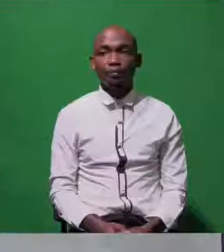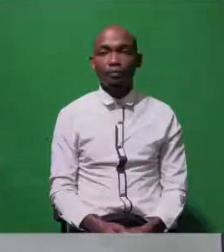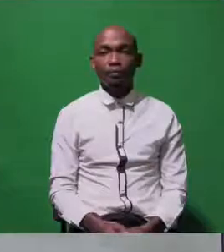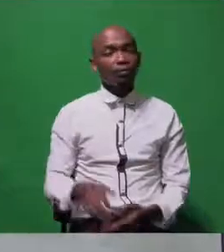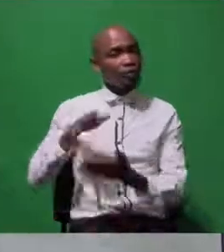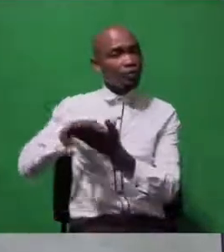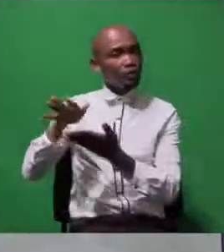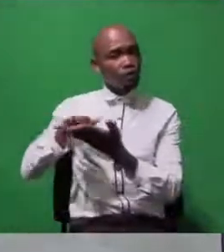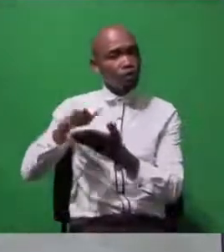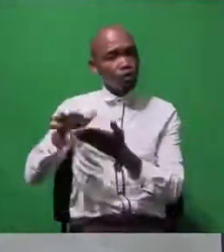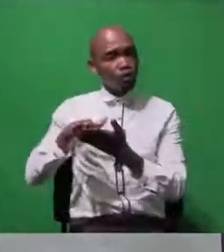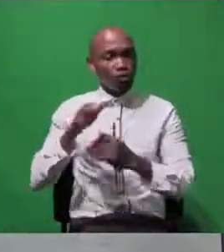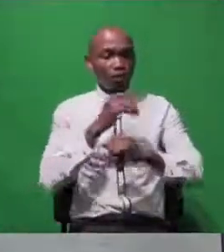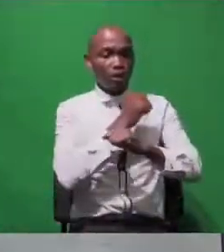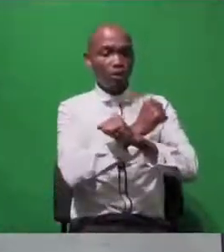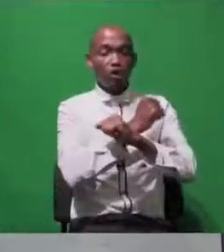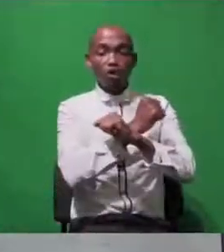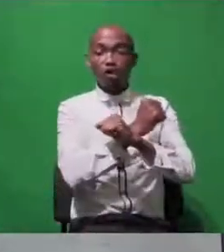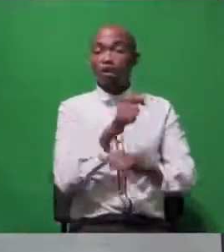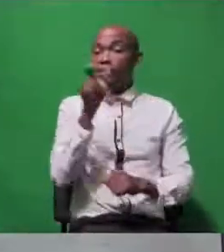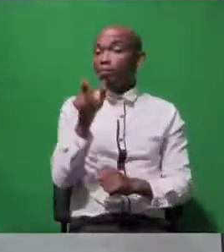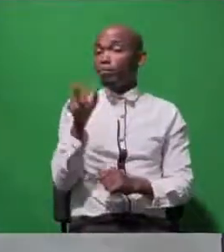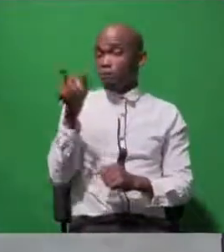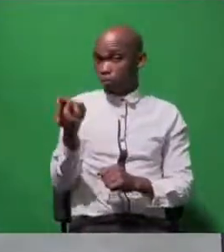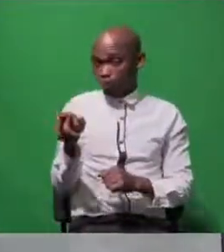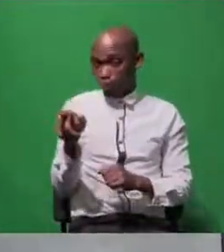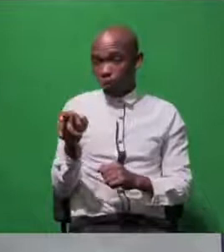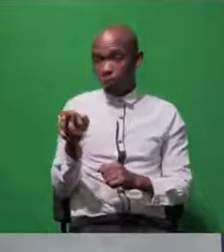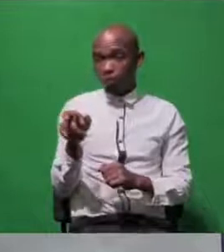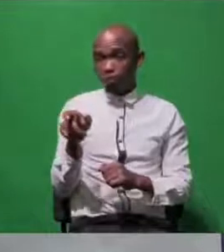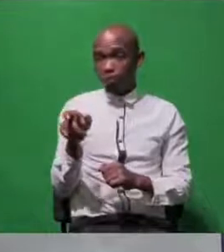introduced by colonialists to consolidate,